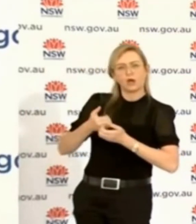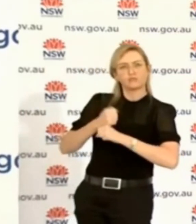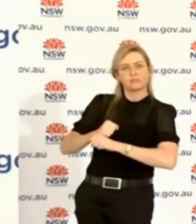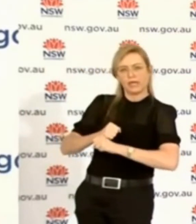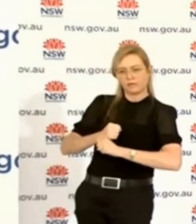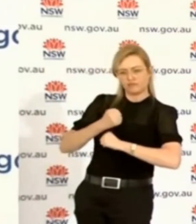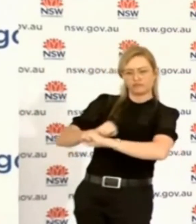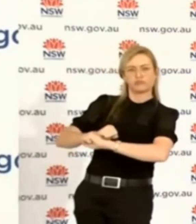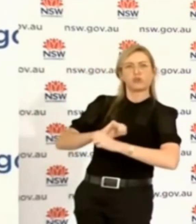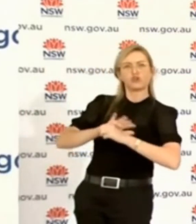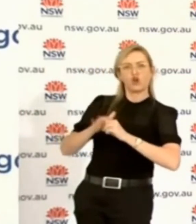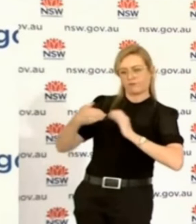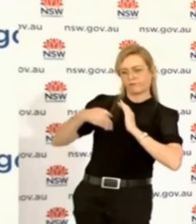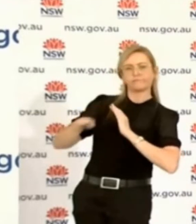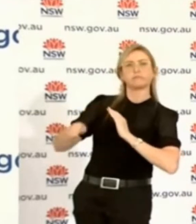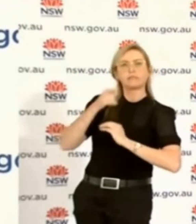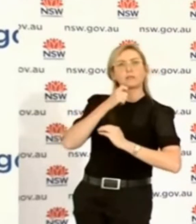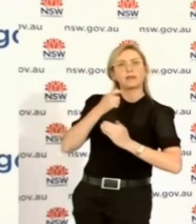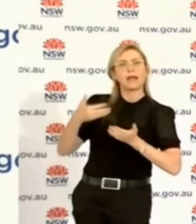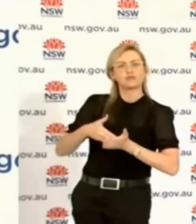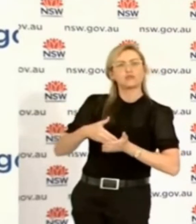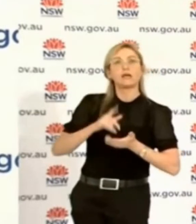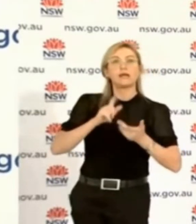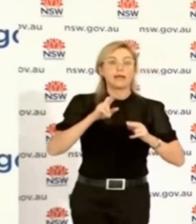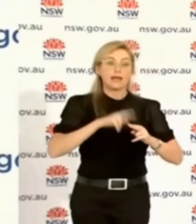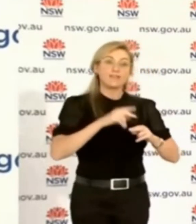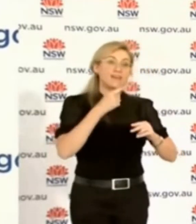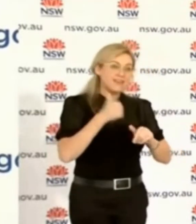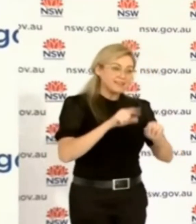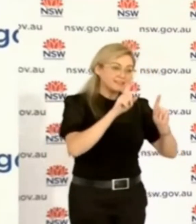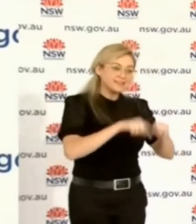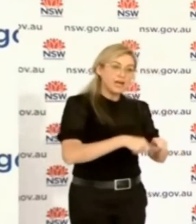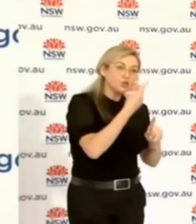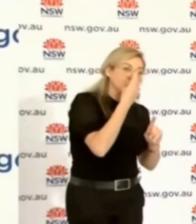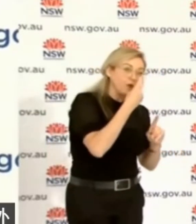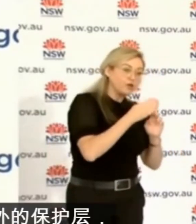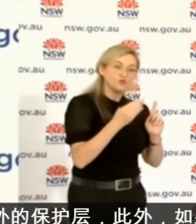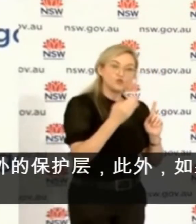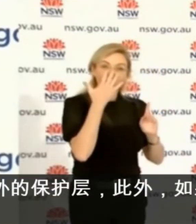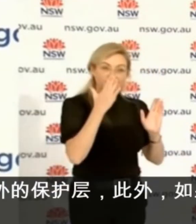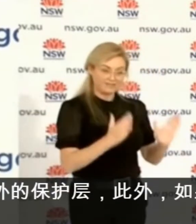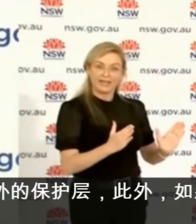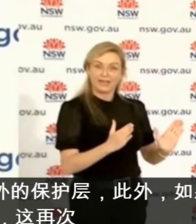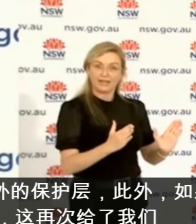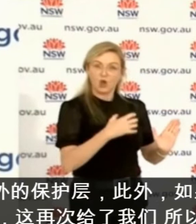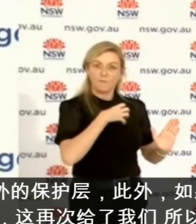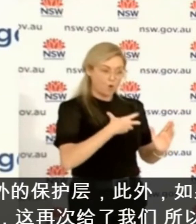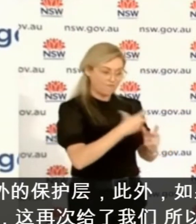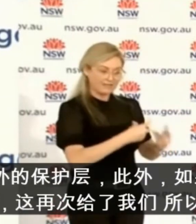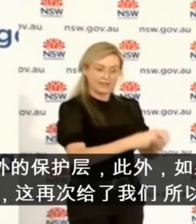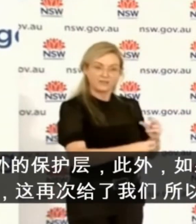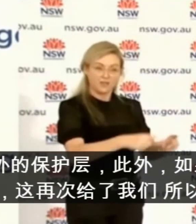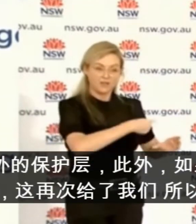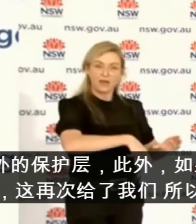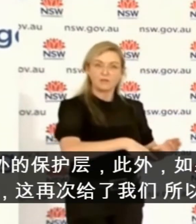on top of that, if we have a substantial number of 12 to 15-year-olds who are also vaccinated, that again gives us cover. So